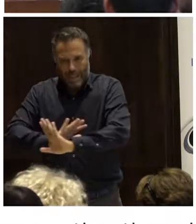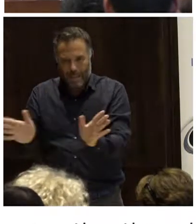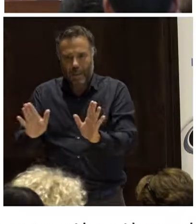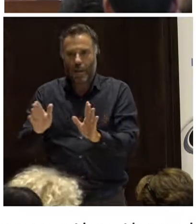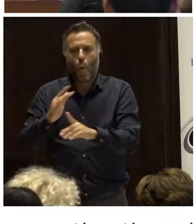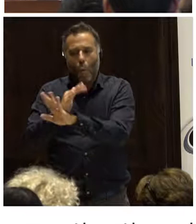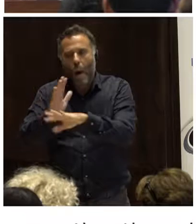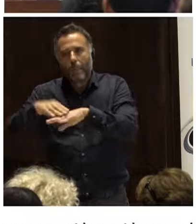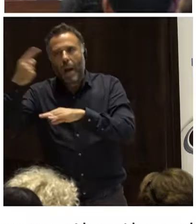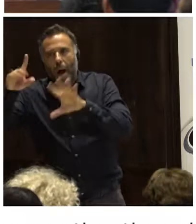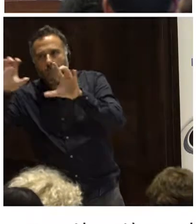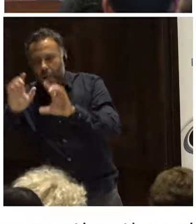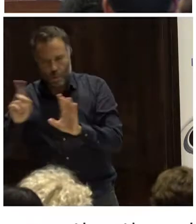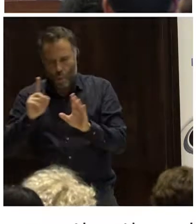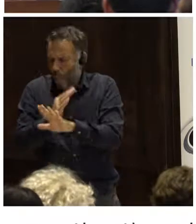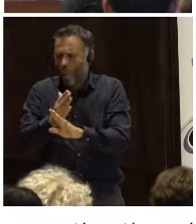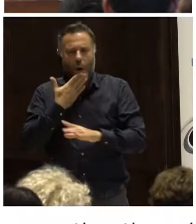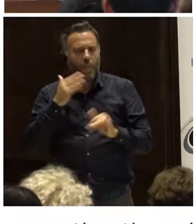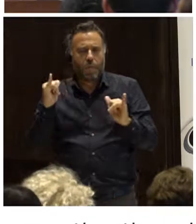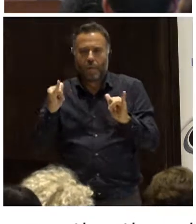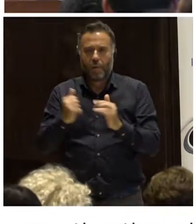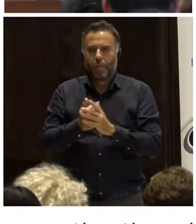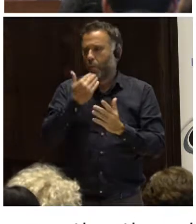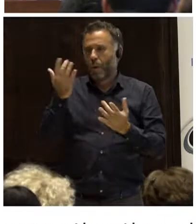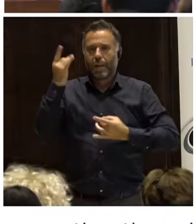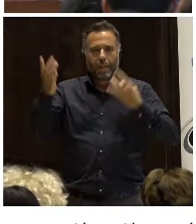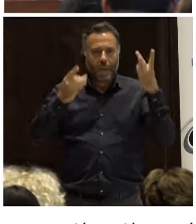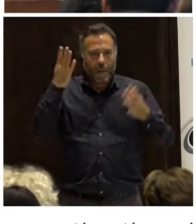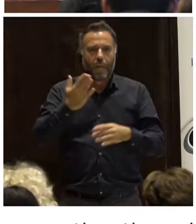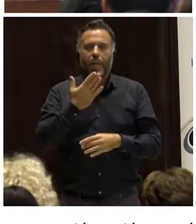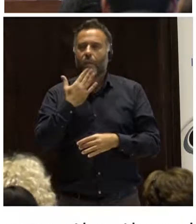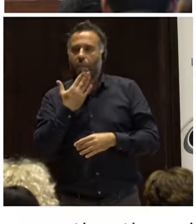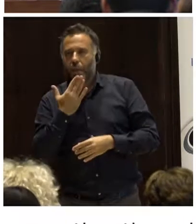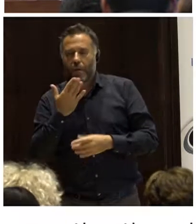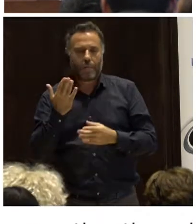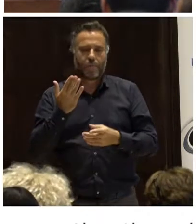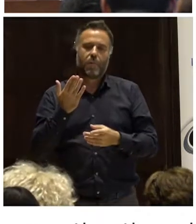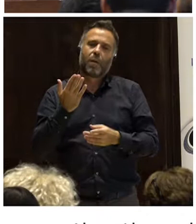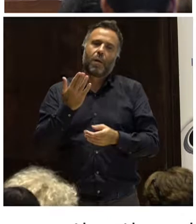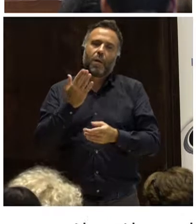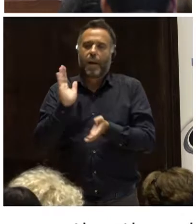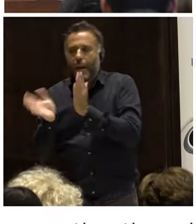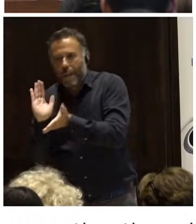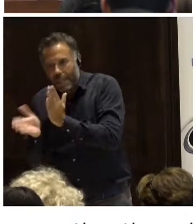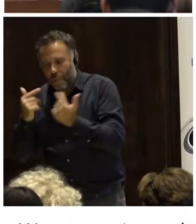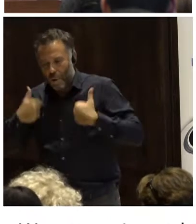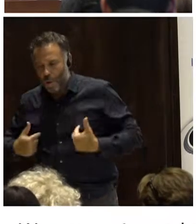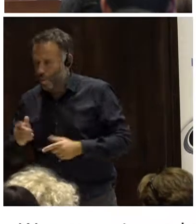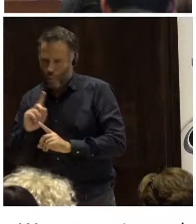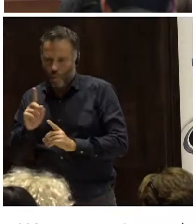ludic activities in the rehabilitation field, educational field, but we are interested mainly in the